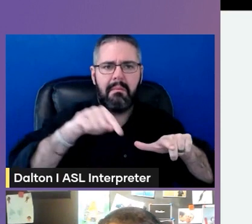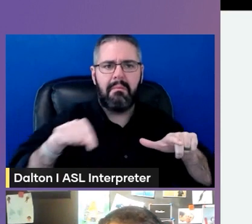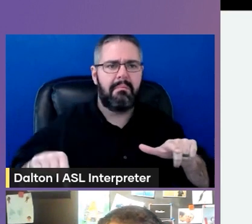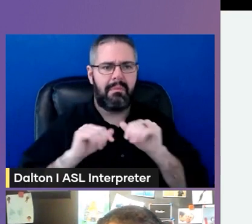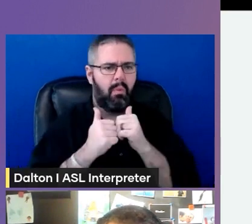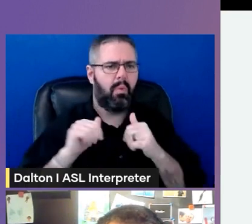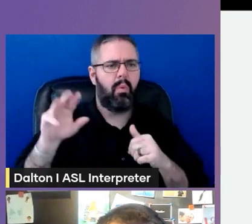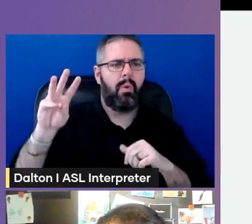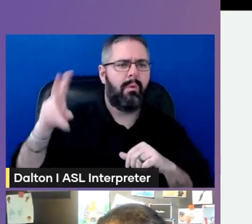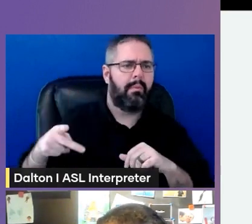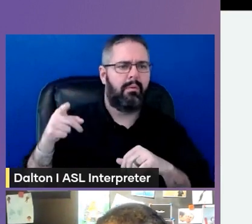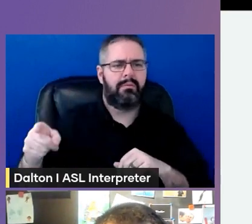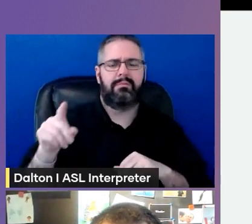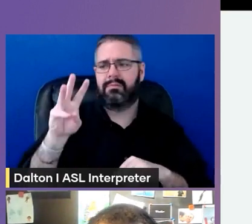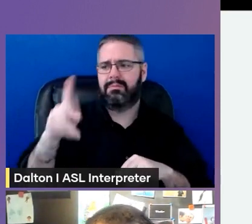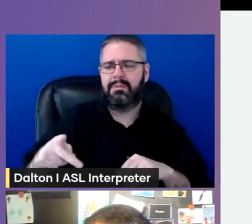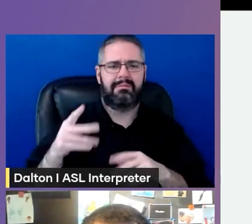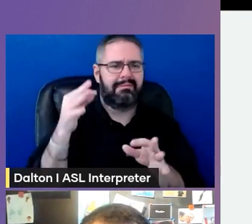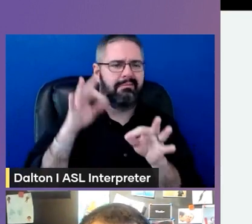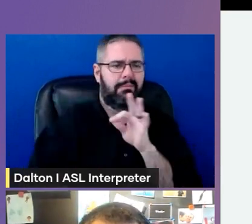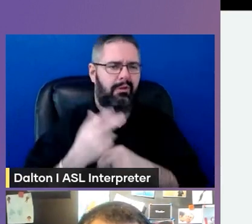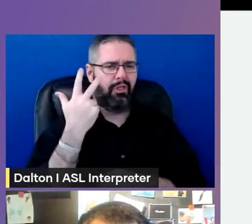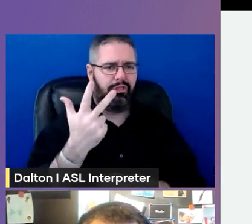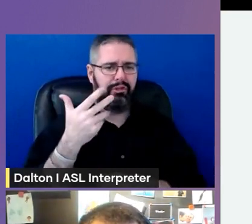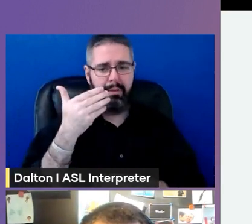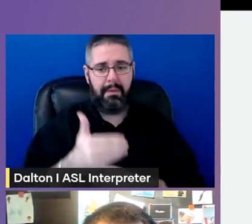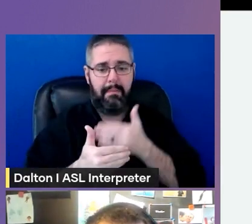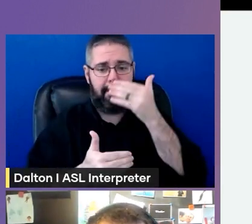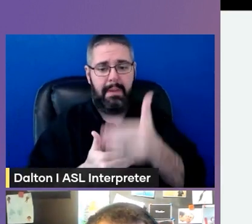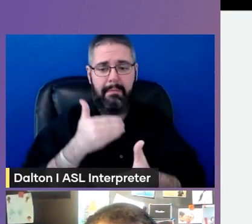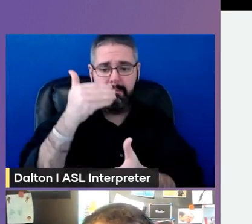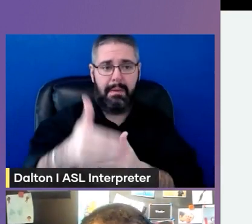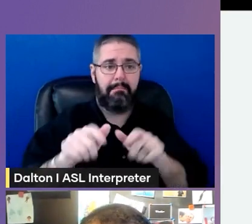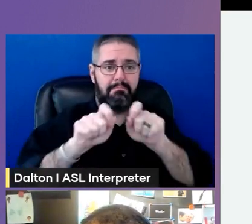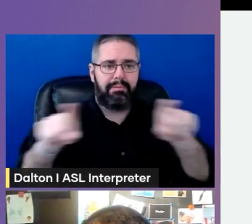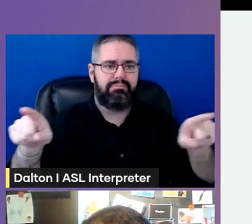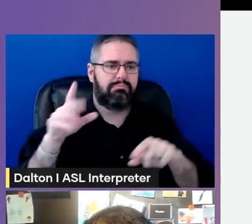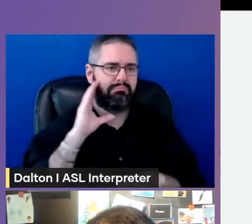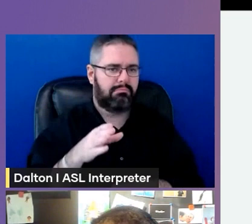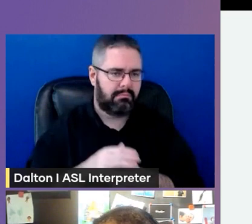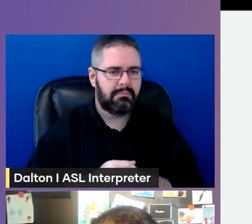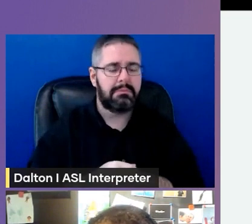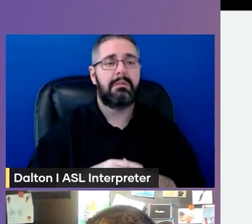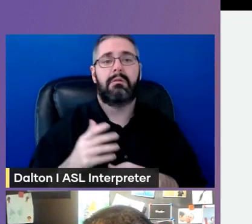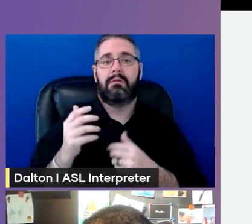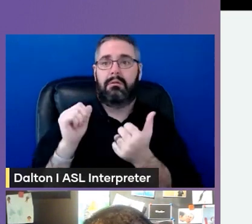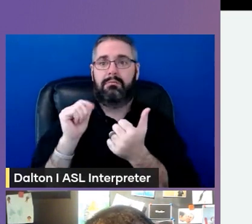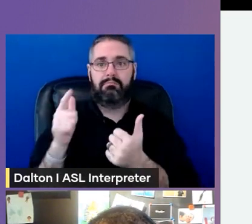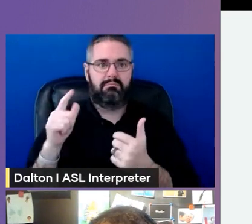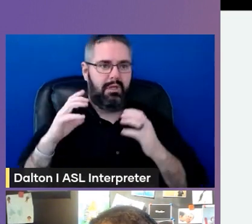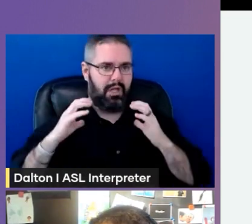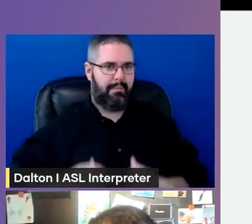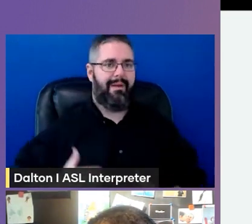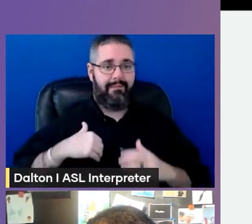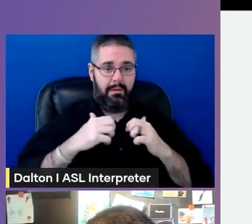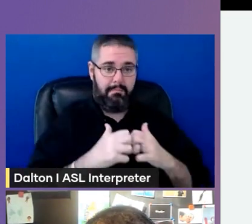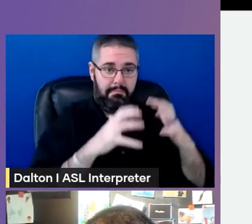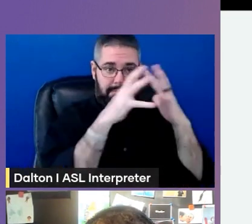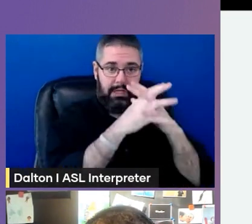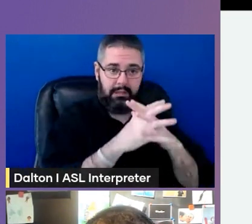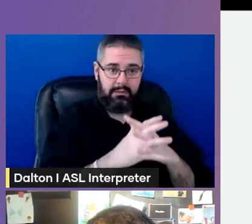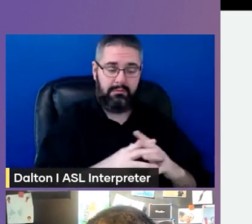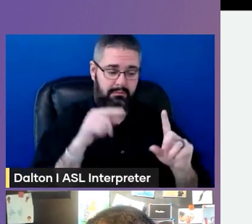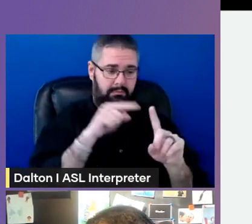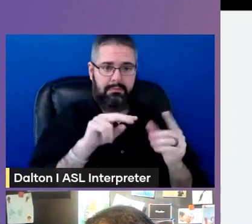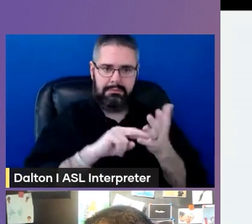simple, basic 3-step to get your deploy to in front of customers. There's a build step where we're going to